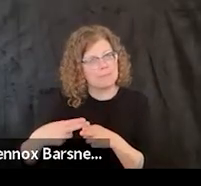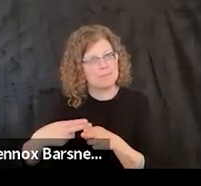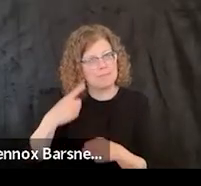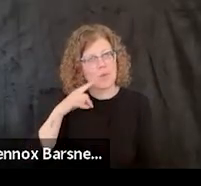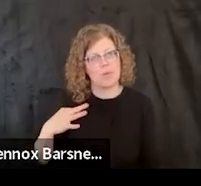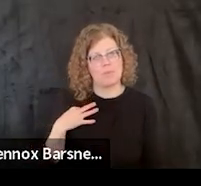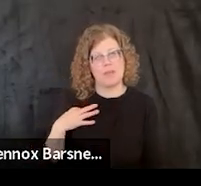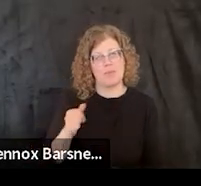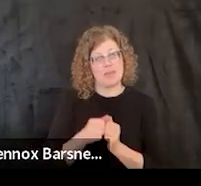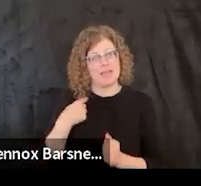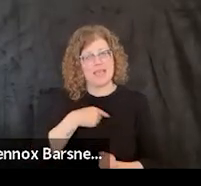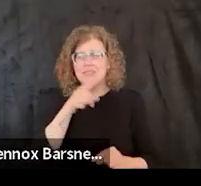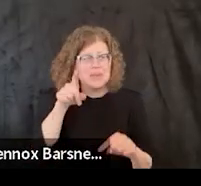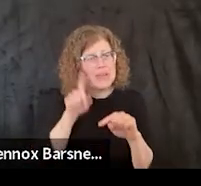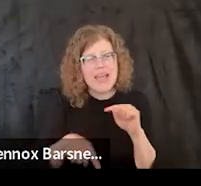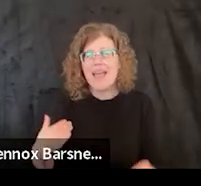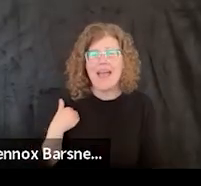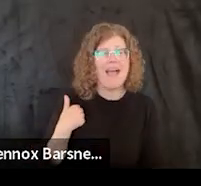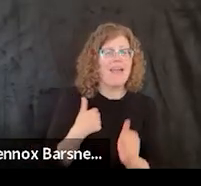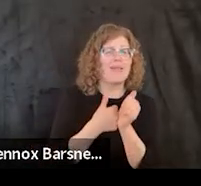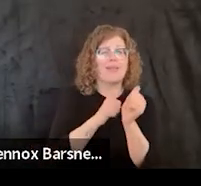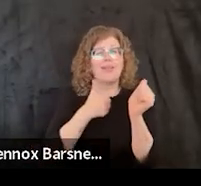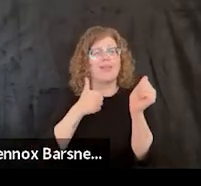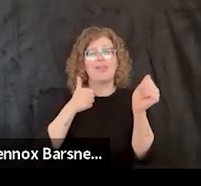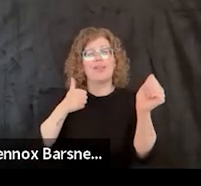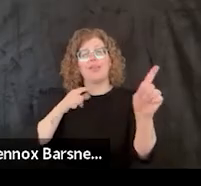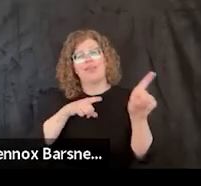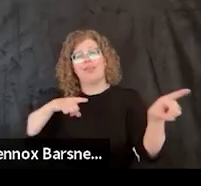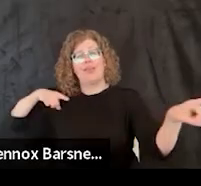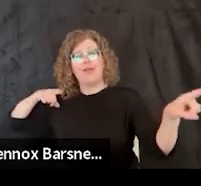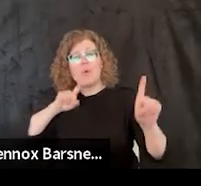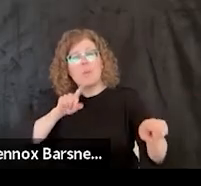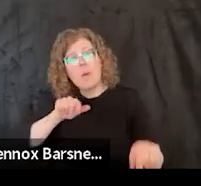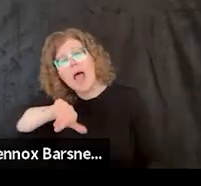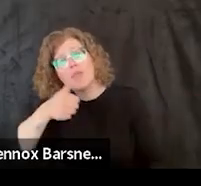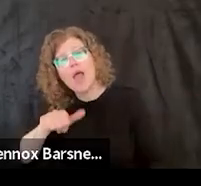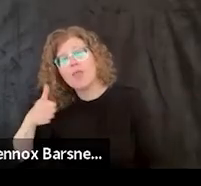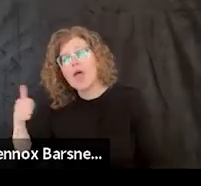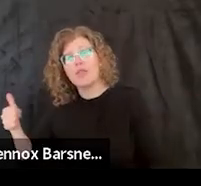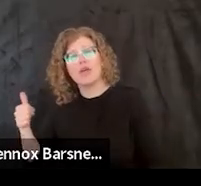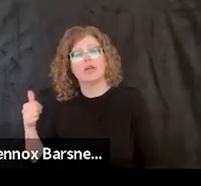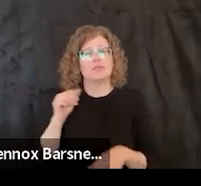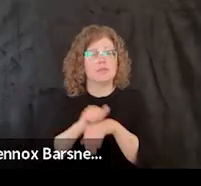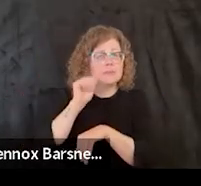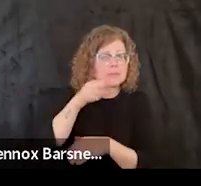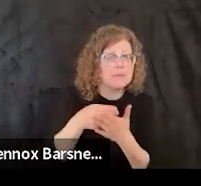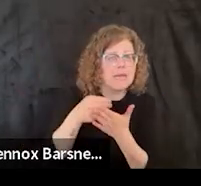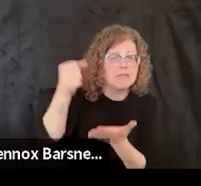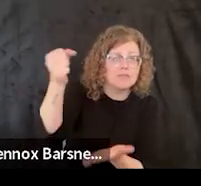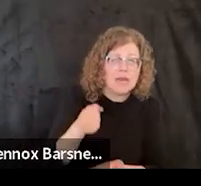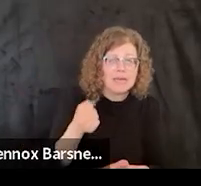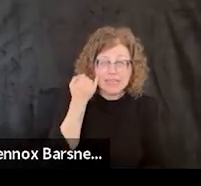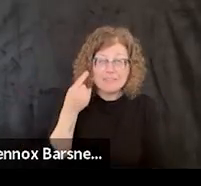final reports past their due dates for prior grants. If you do, you will need to submit the report